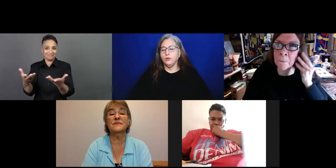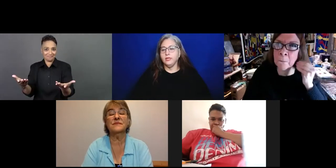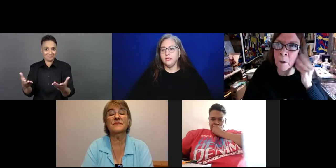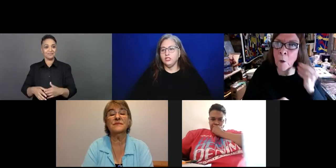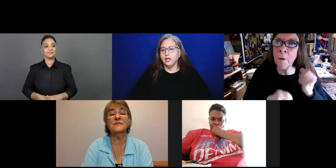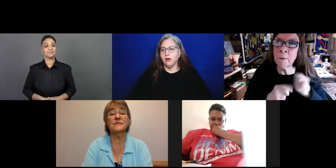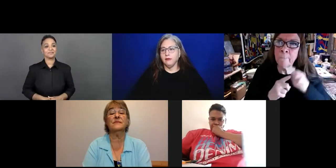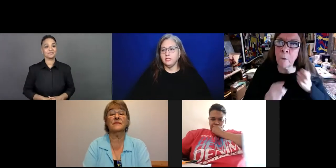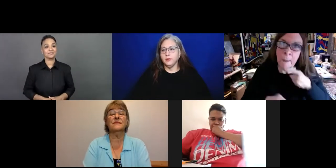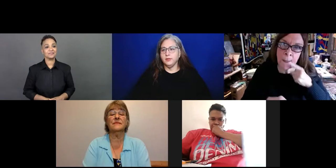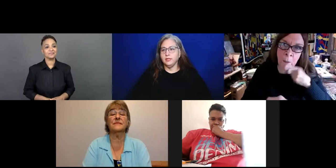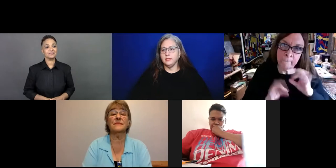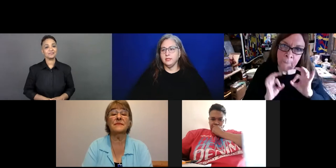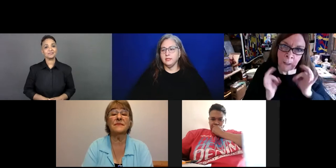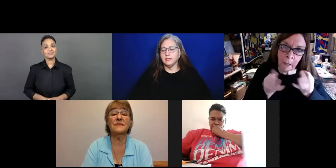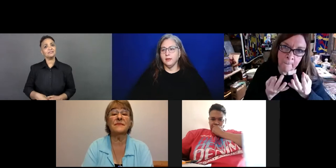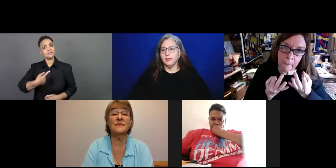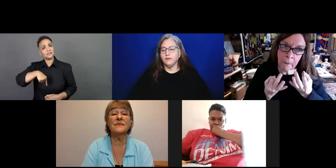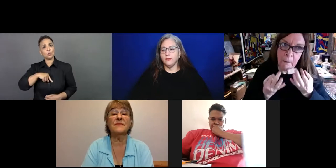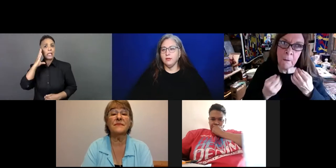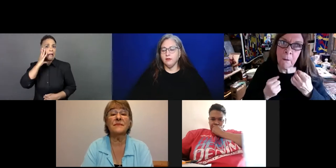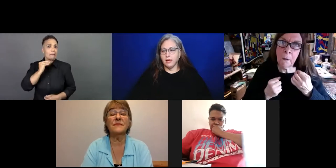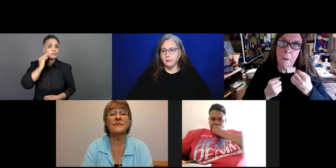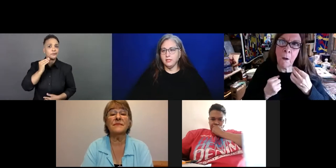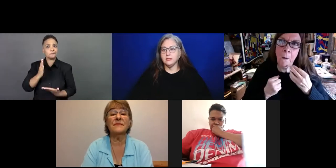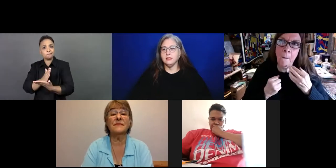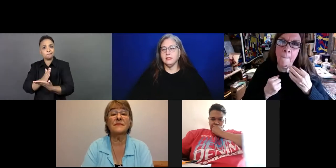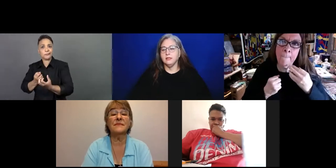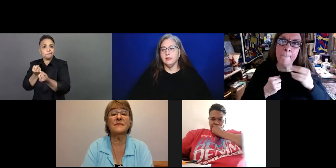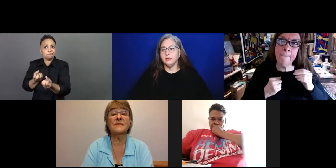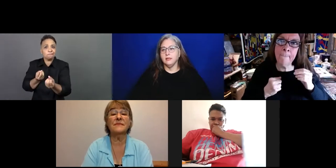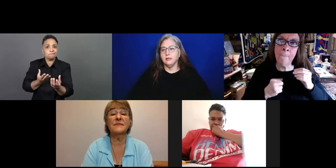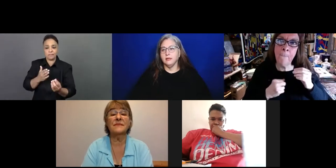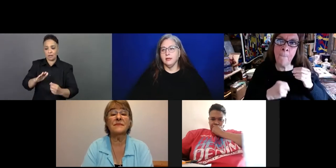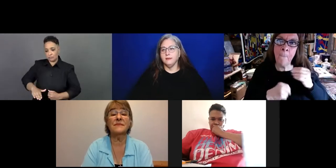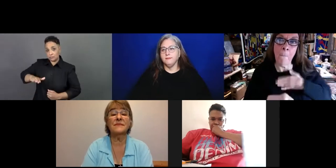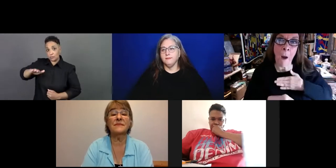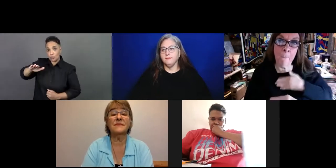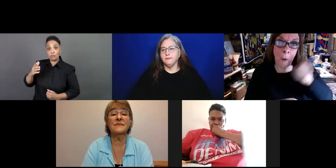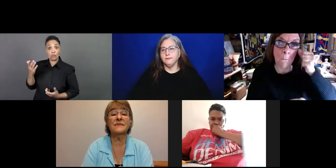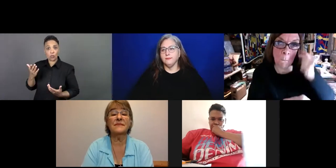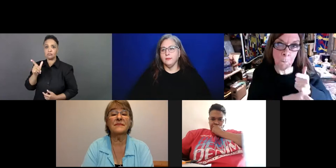And we did share our experiences coming from hearing families.